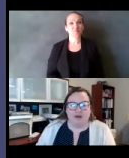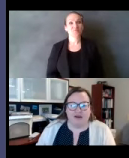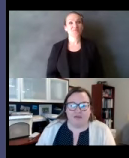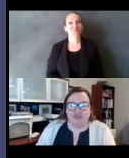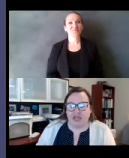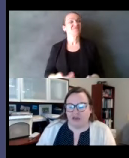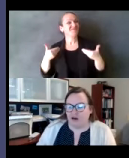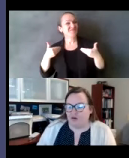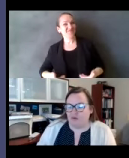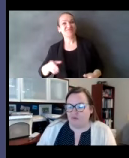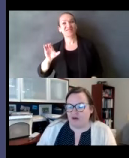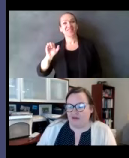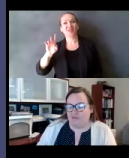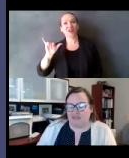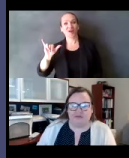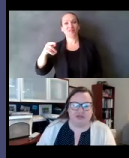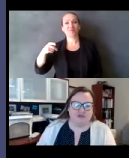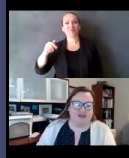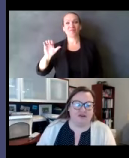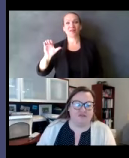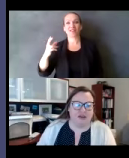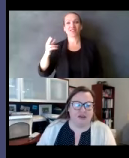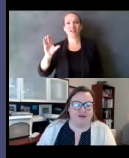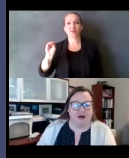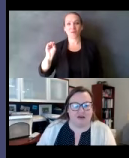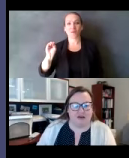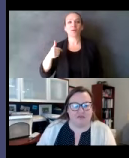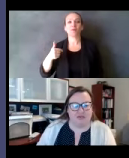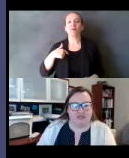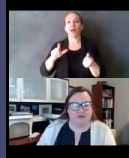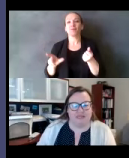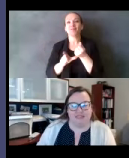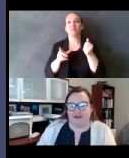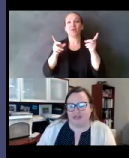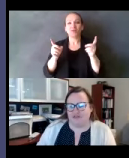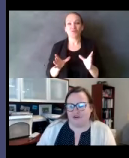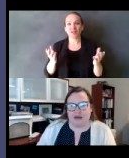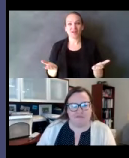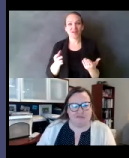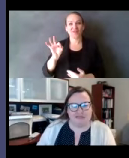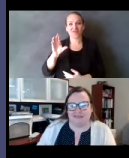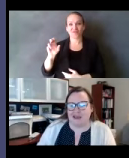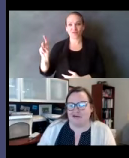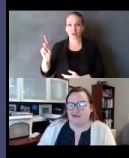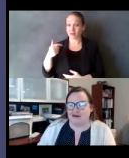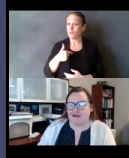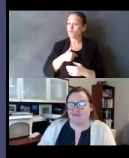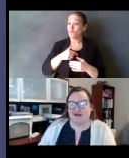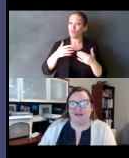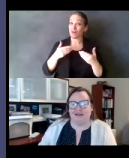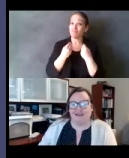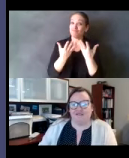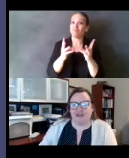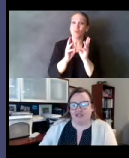So I'm Carly Pacheco. I'm the Deputy Director at Freed. Welcome. We've been doing this series for a couple of months now.